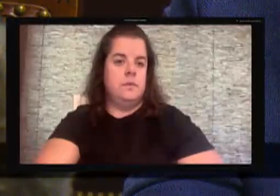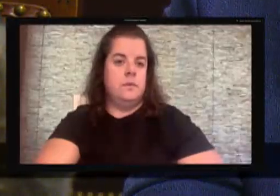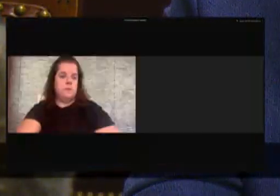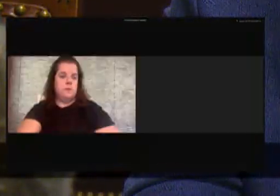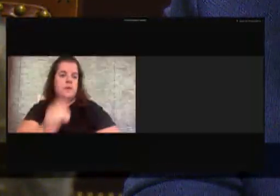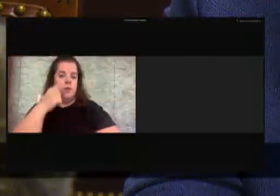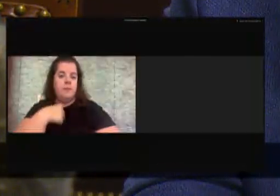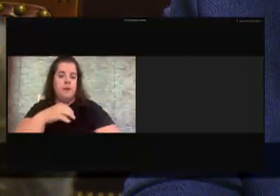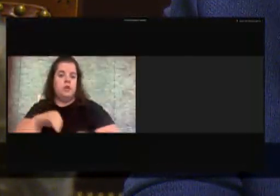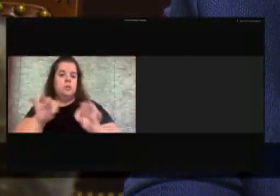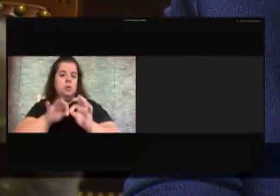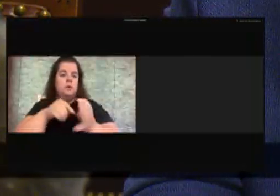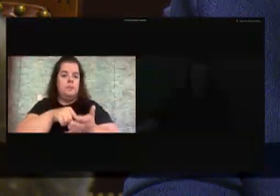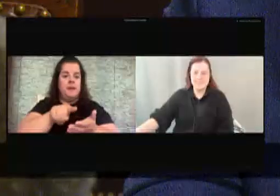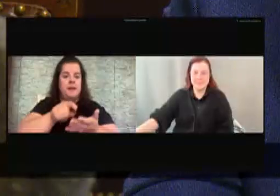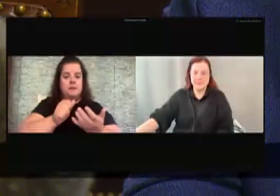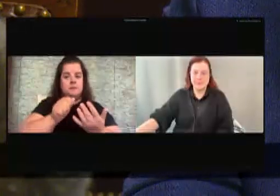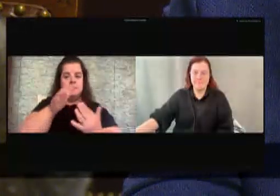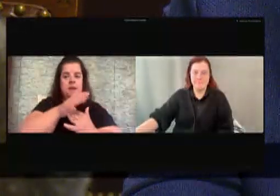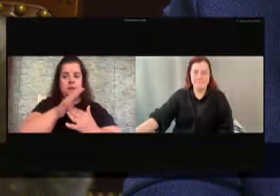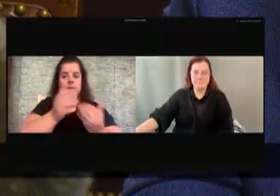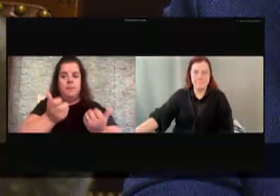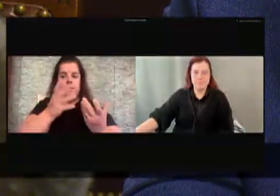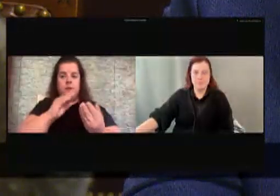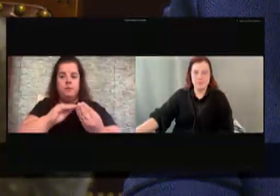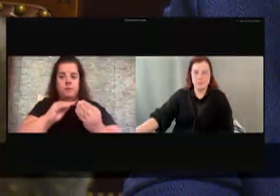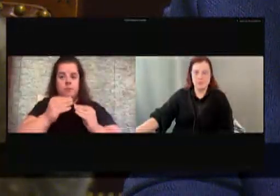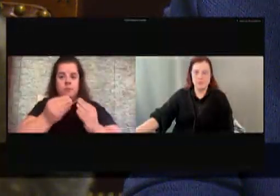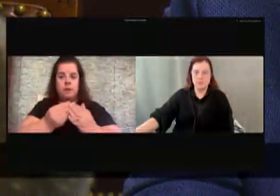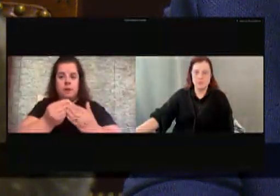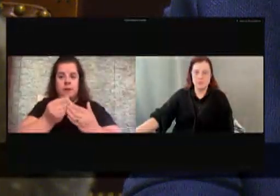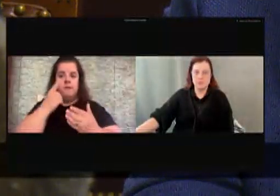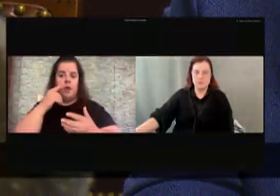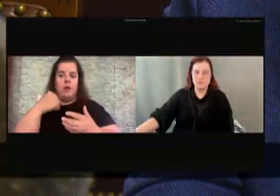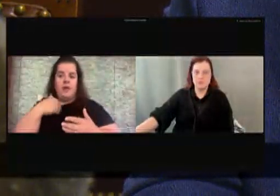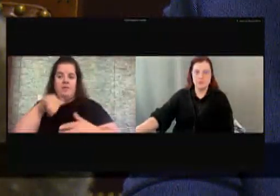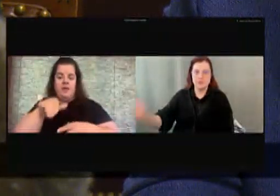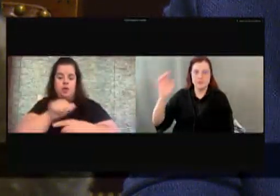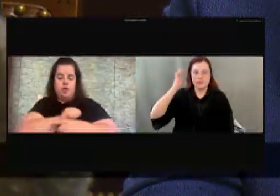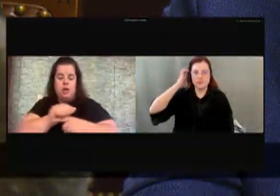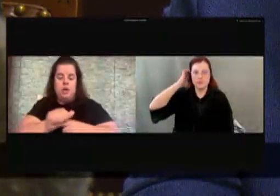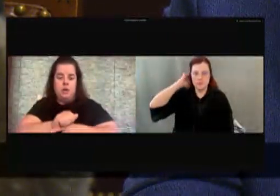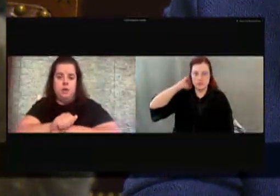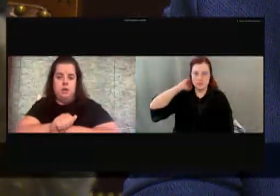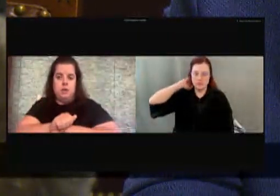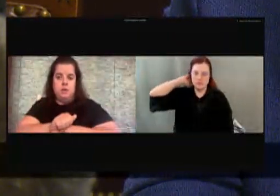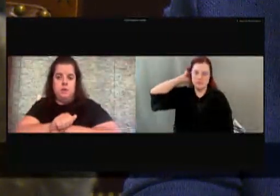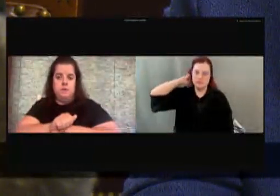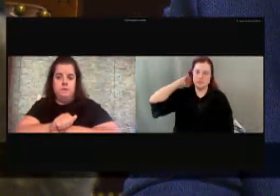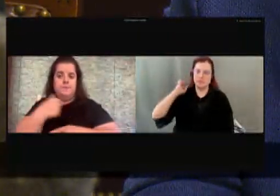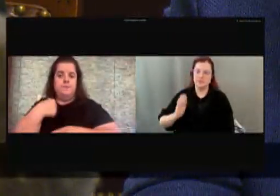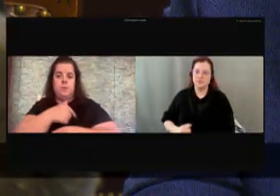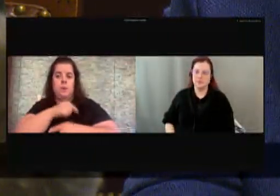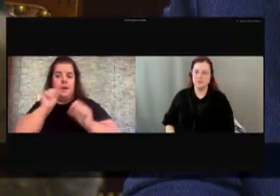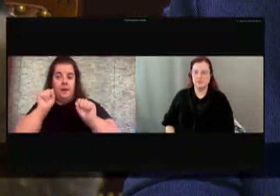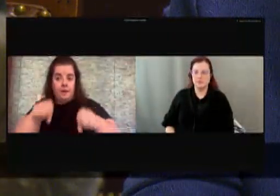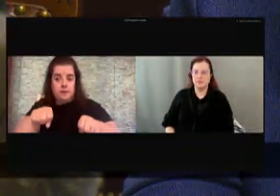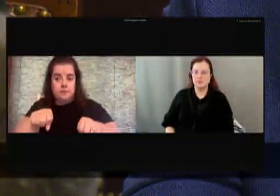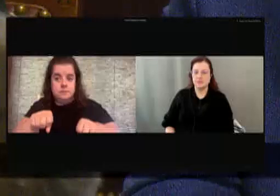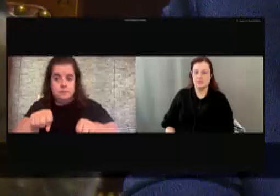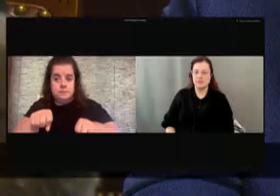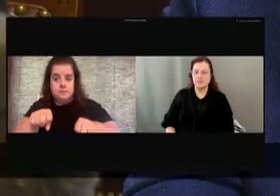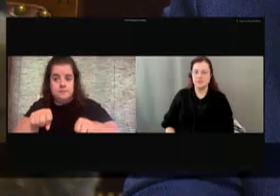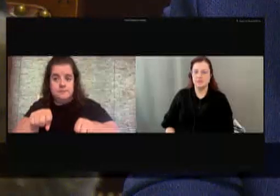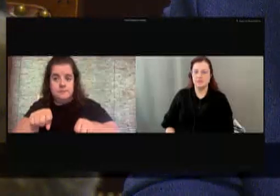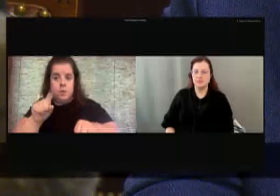premium to have that kind of training so that, you know, we can, this is one of the most